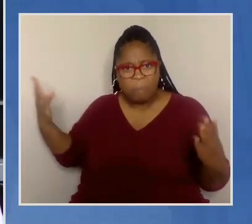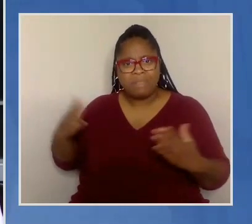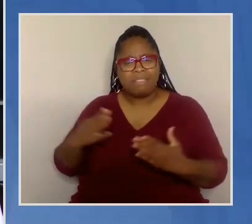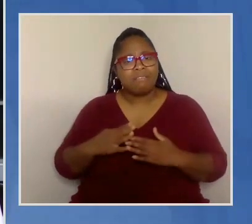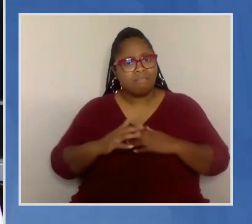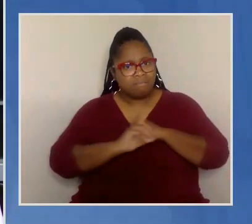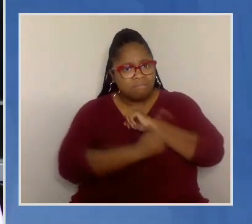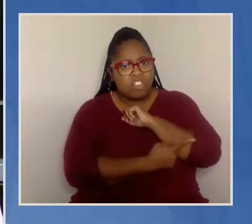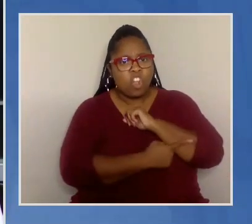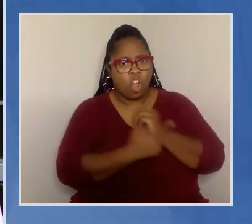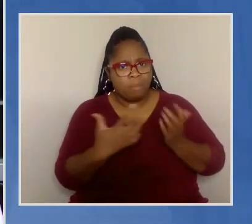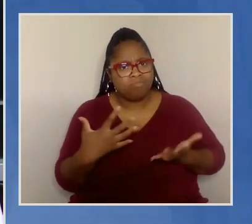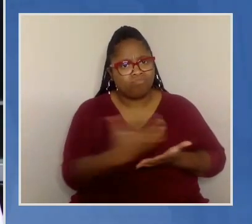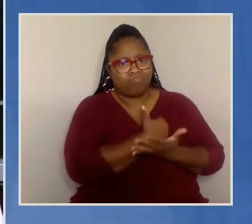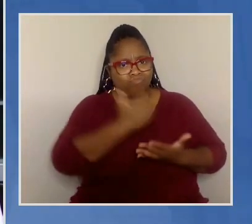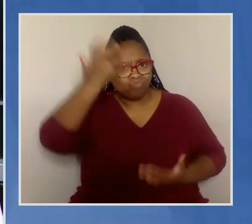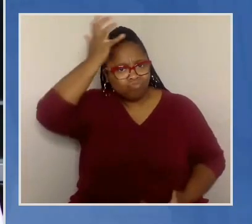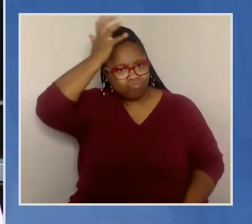collected.